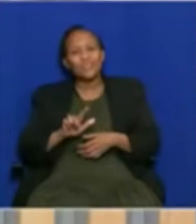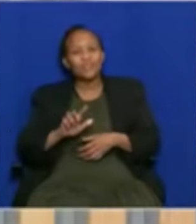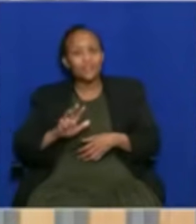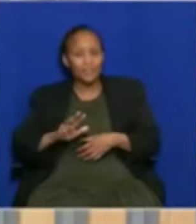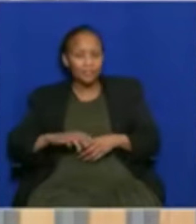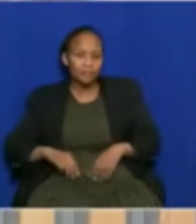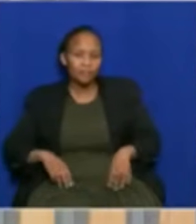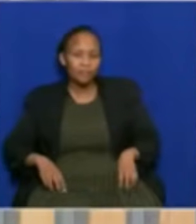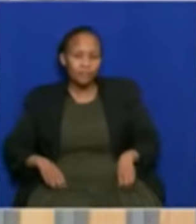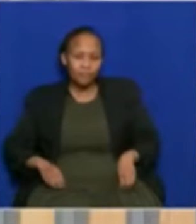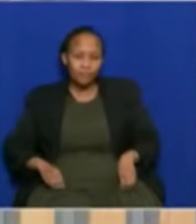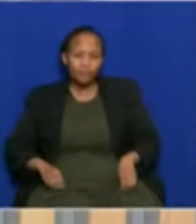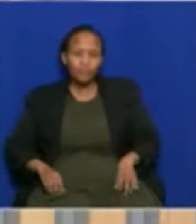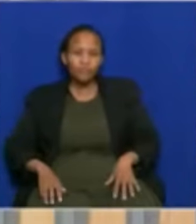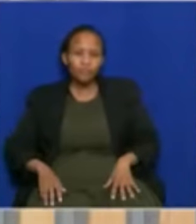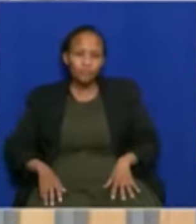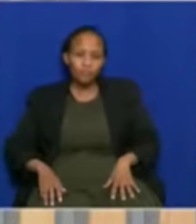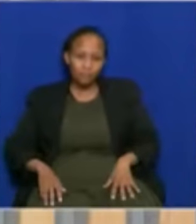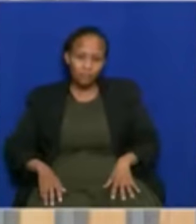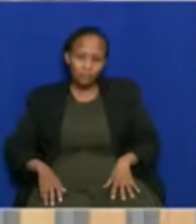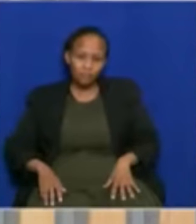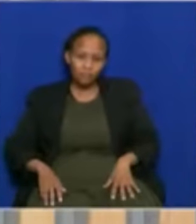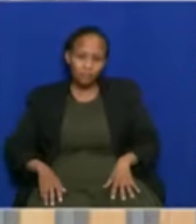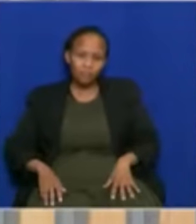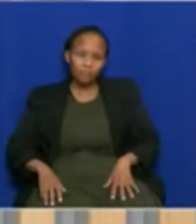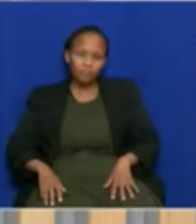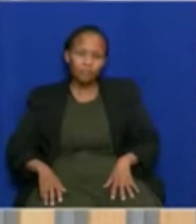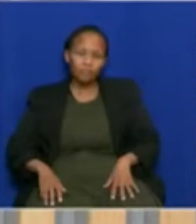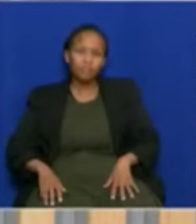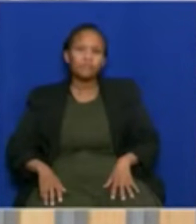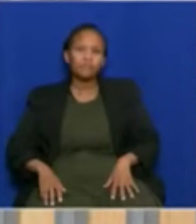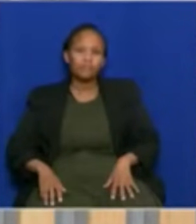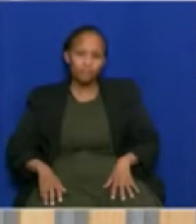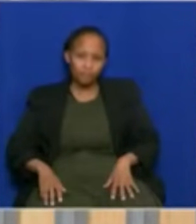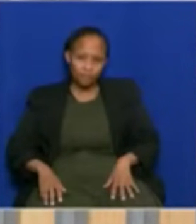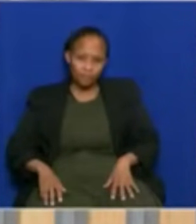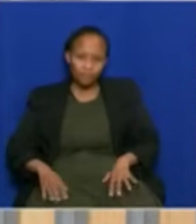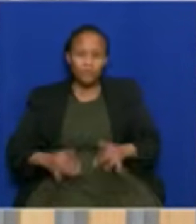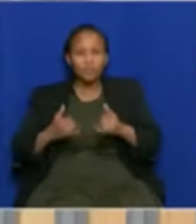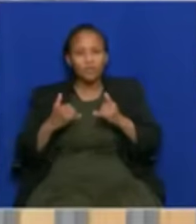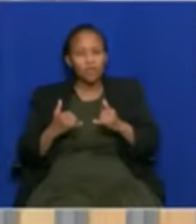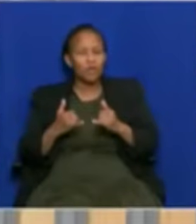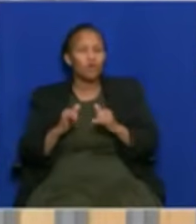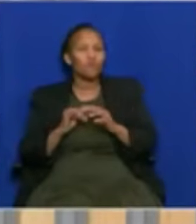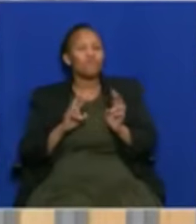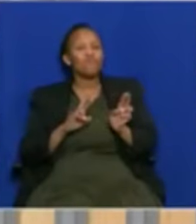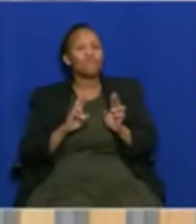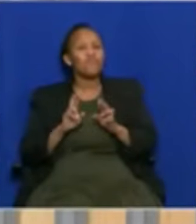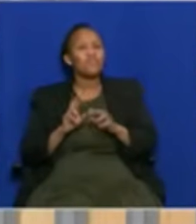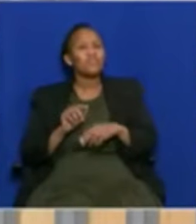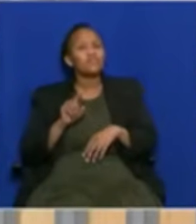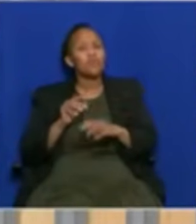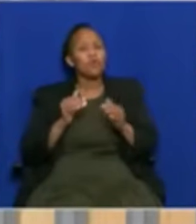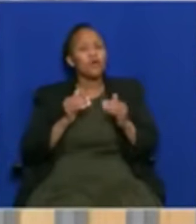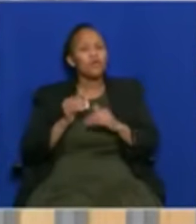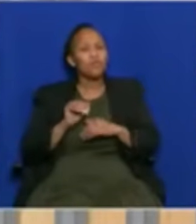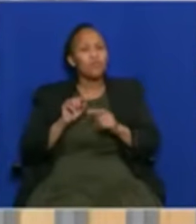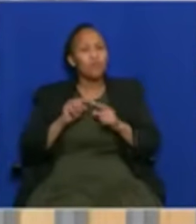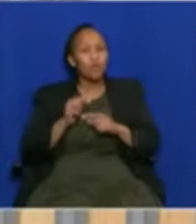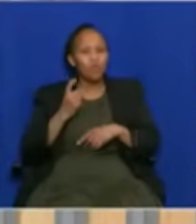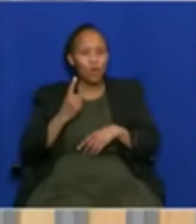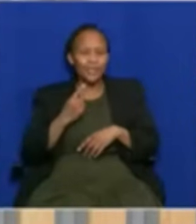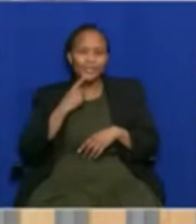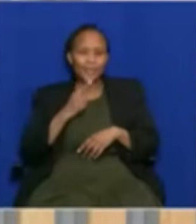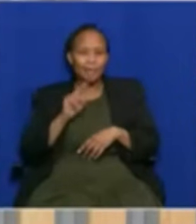And the reference to management experience in bullet 1, you will see that it says must have a minimum period of 3